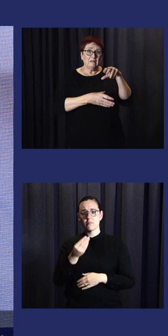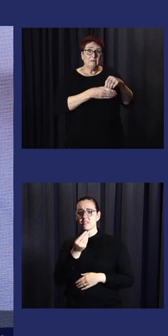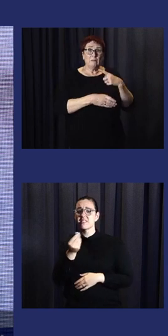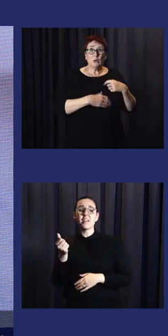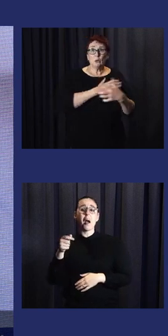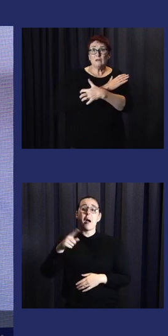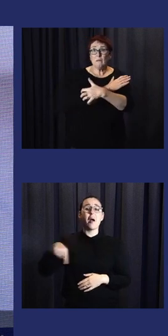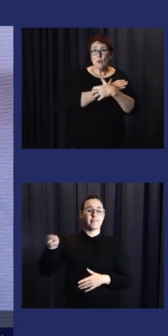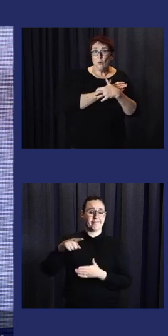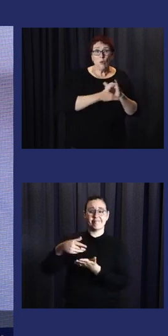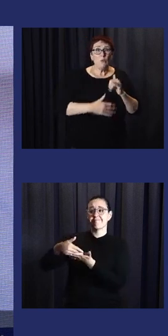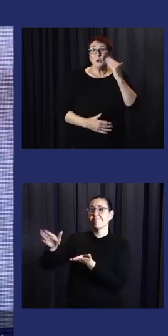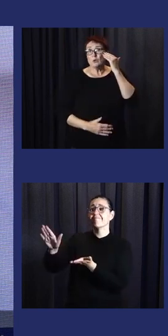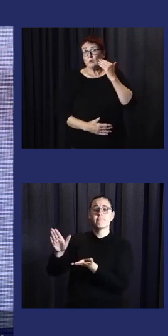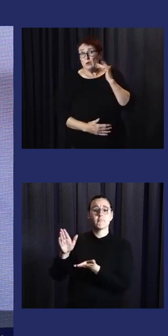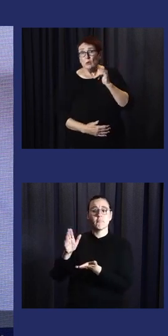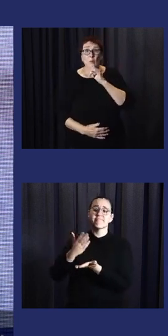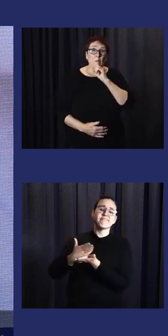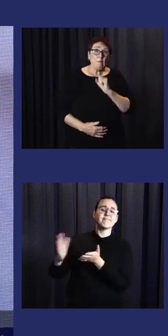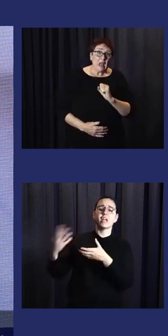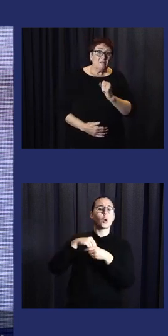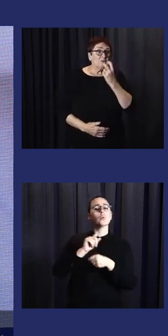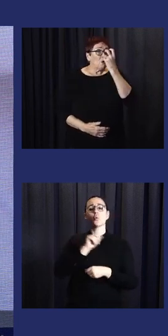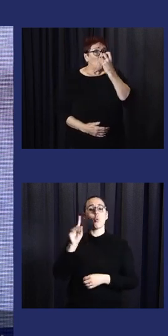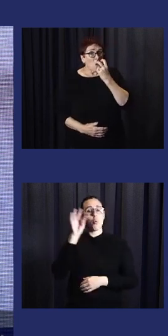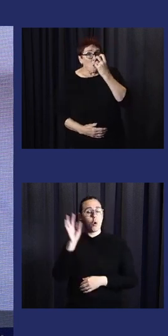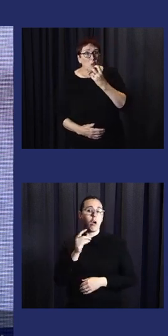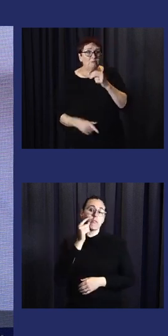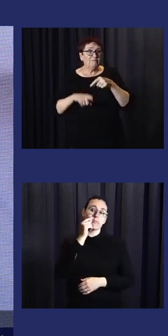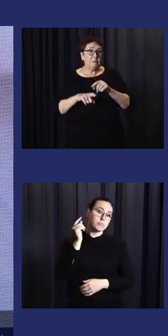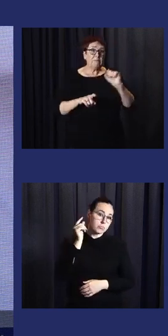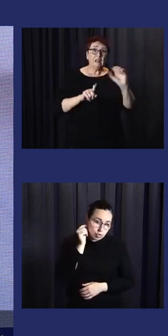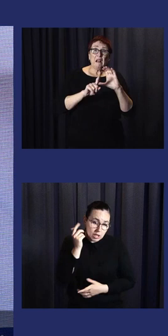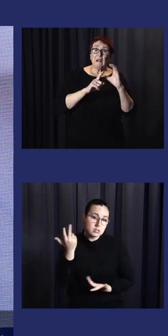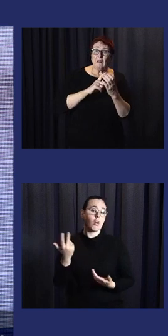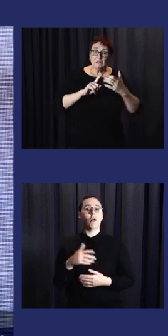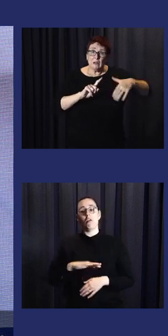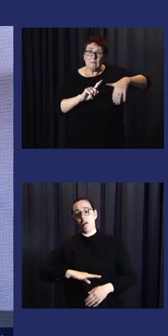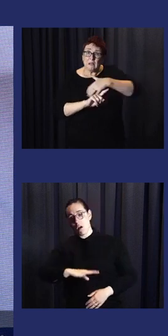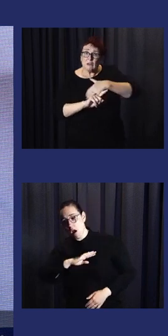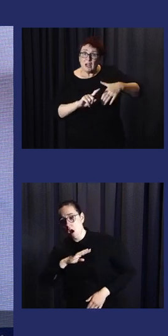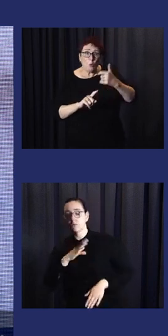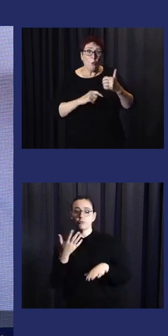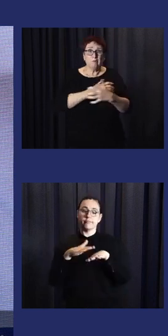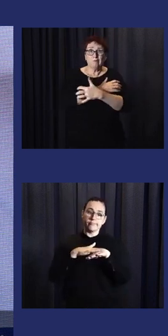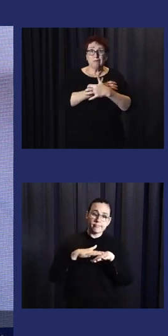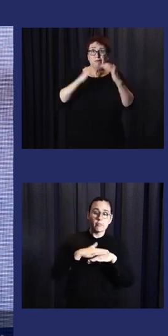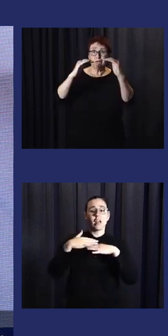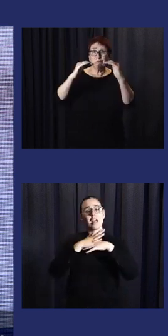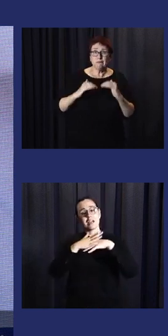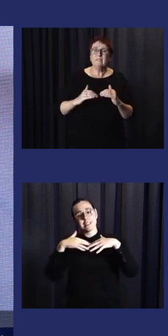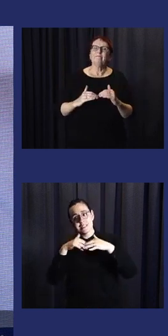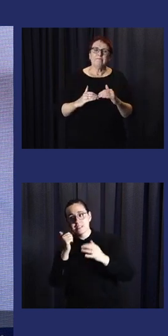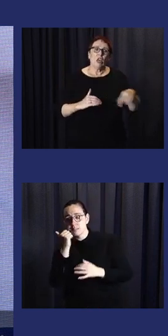such as gender, age, disability, indigeneity, locality and socio-economic status, face far